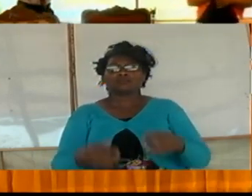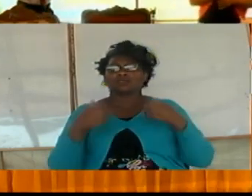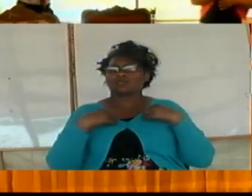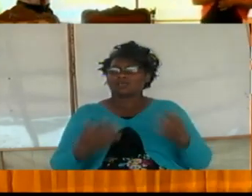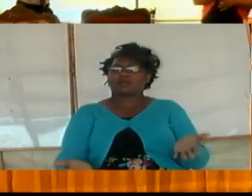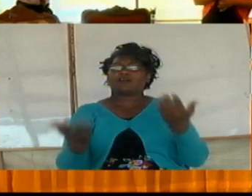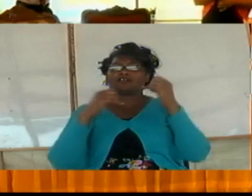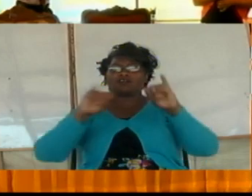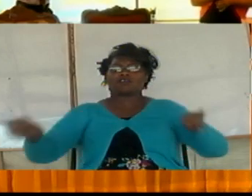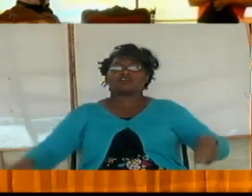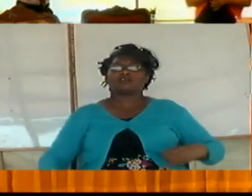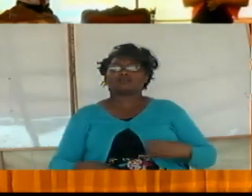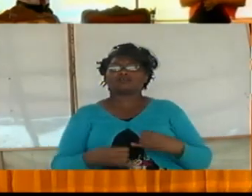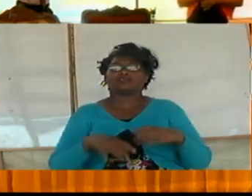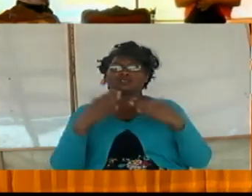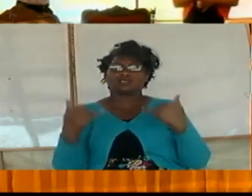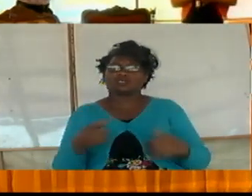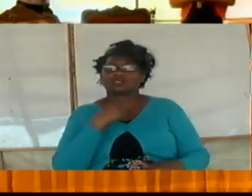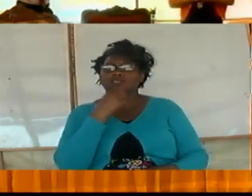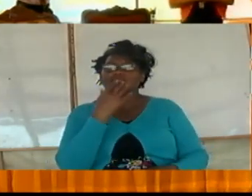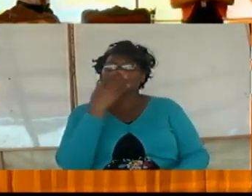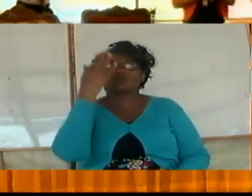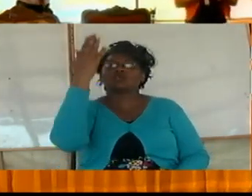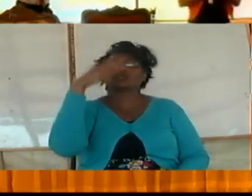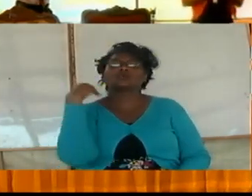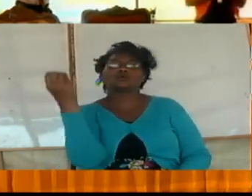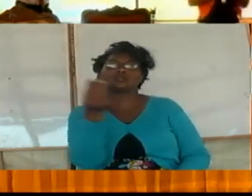just now